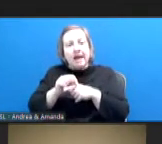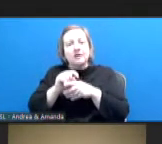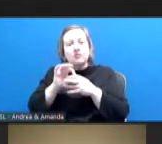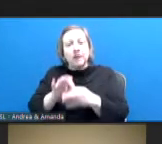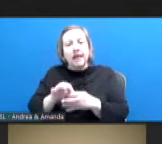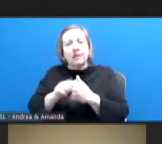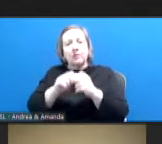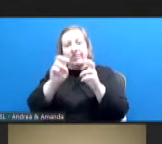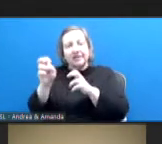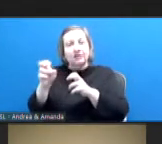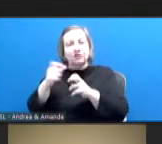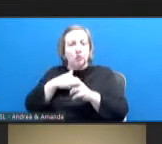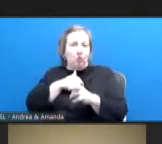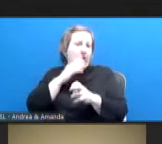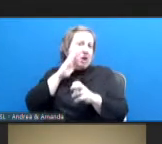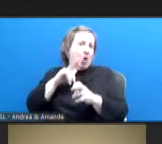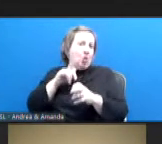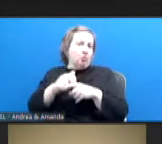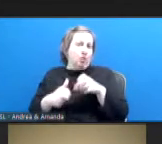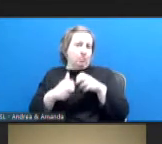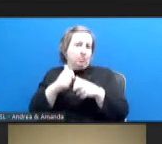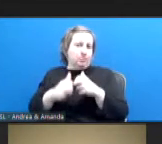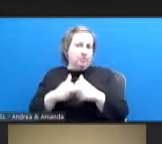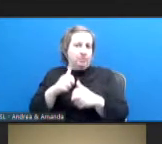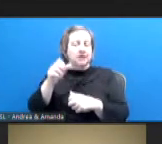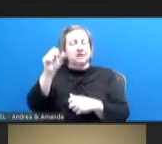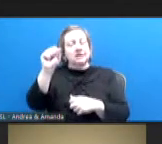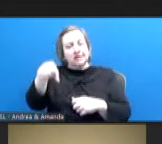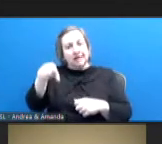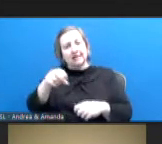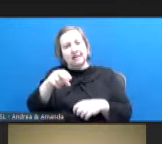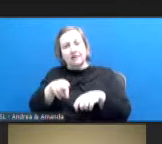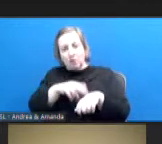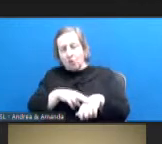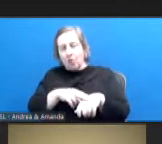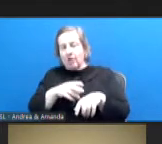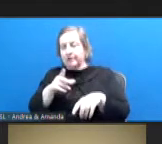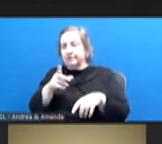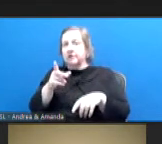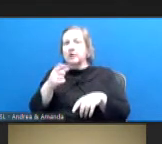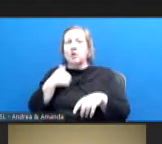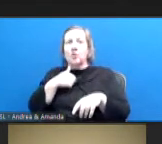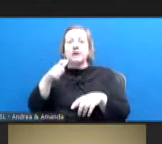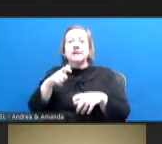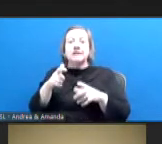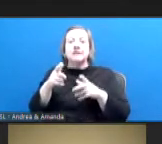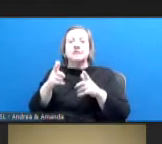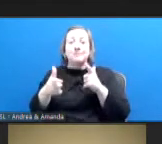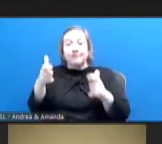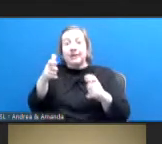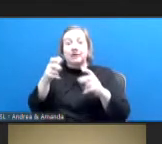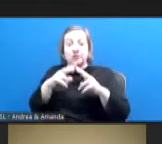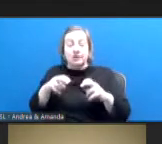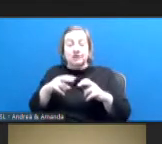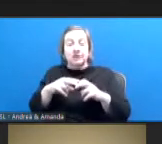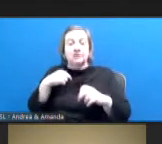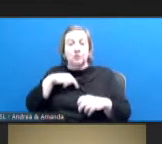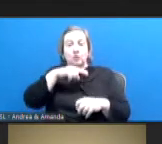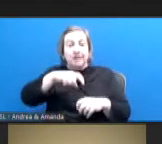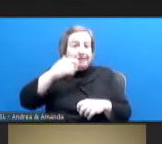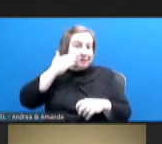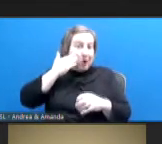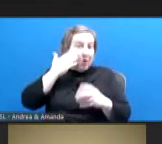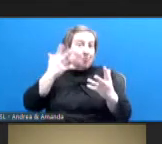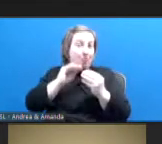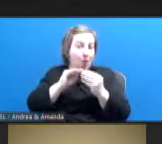are problems, understanding that yes, of course we need a larger assessment. We need to know more of what happened